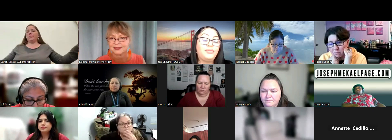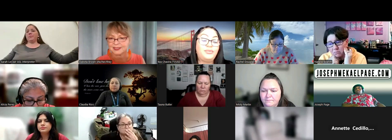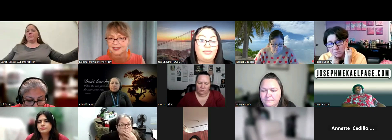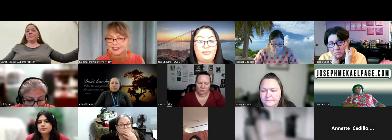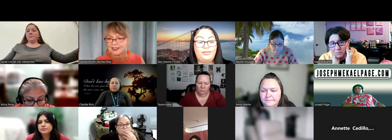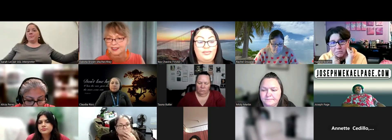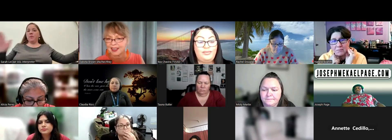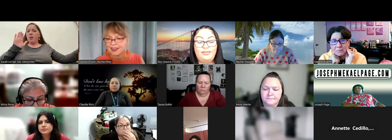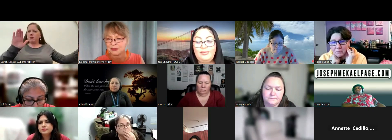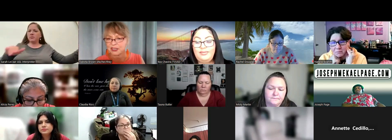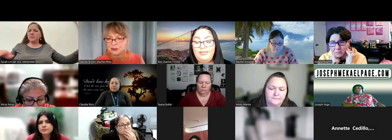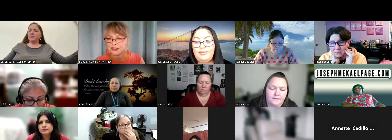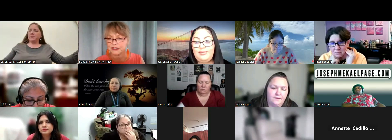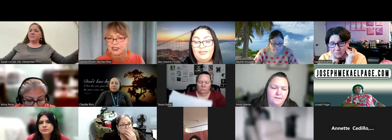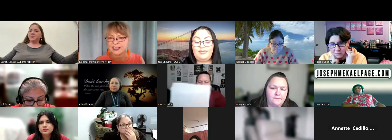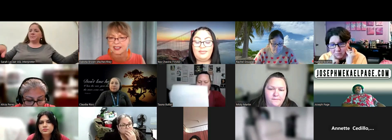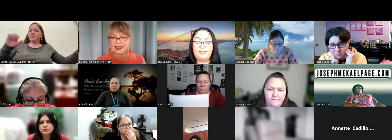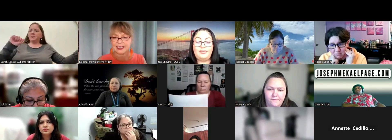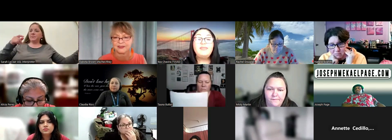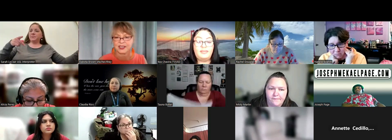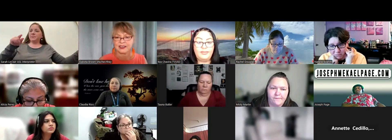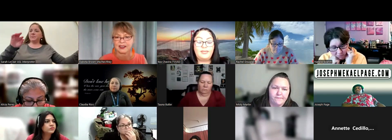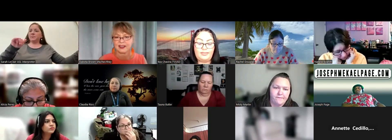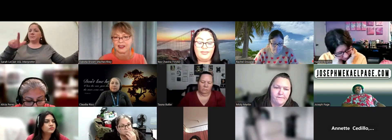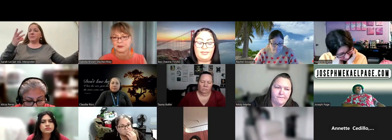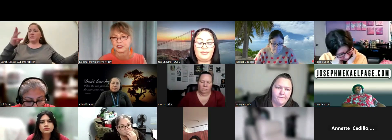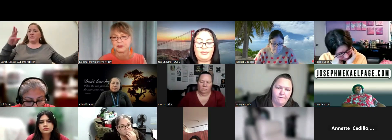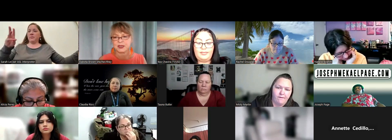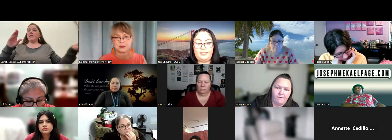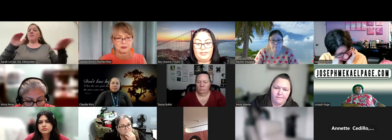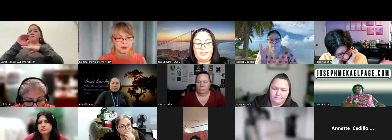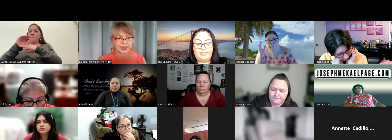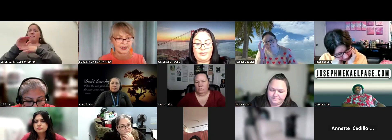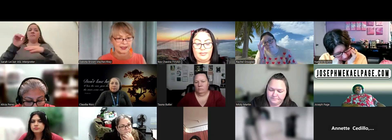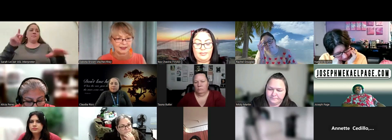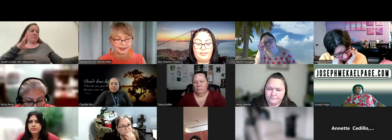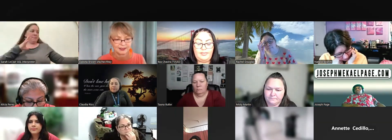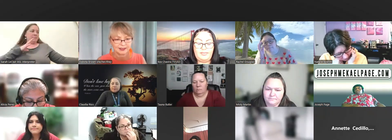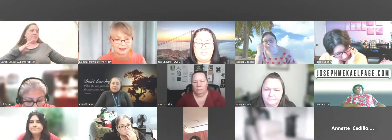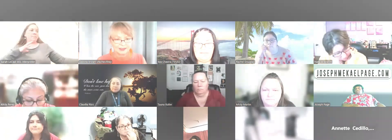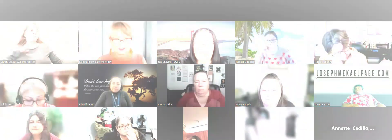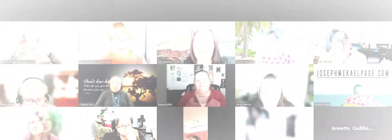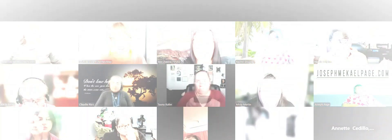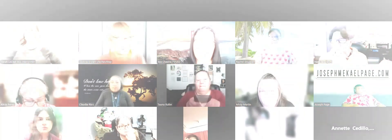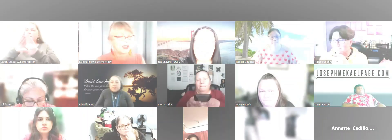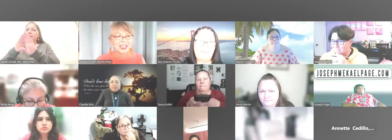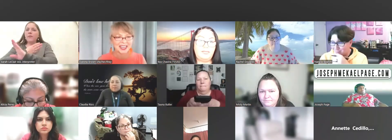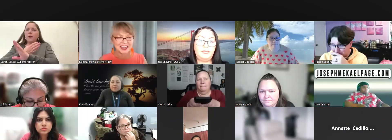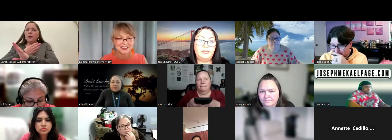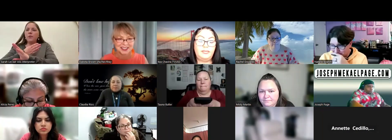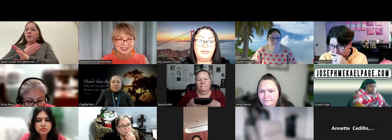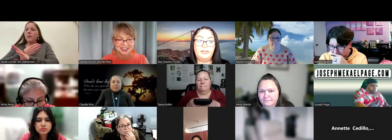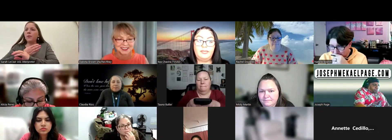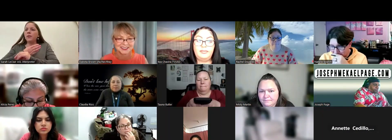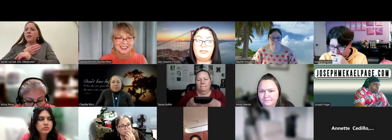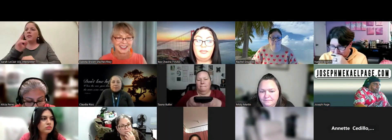Awesome. And that was April 16th in the evening. You teamed up with Marietta. I want to get ahead